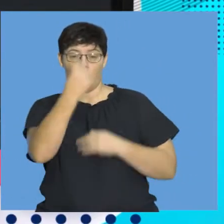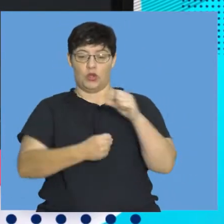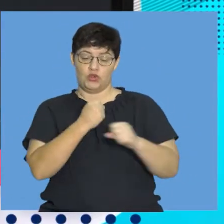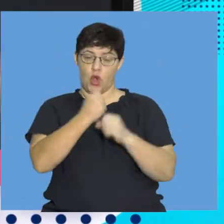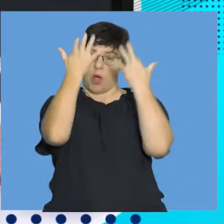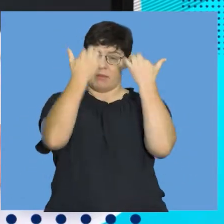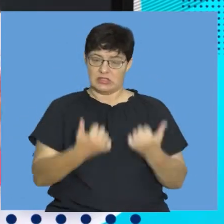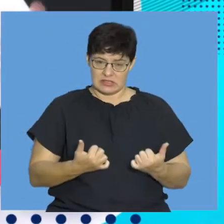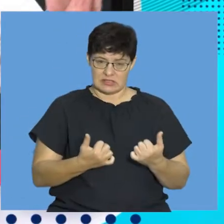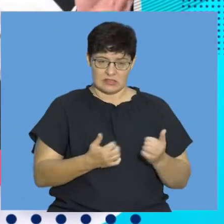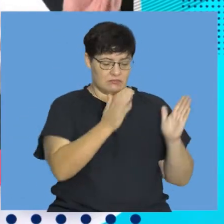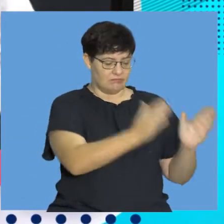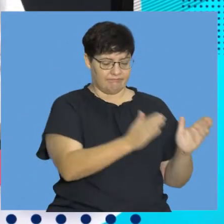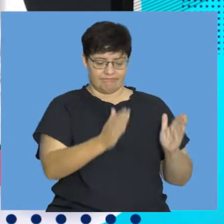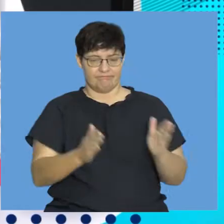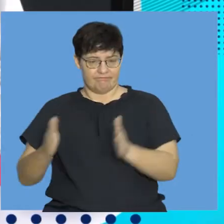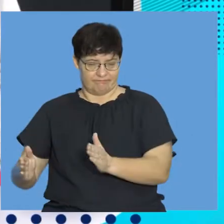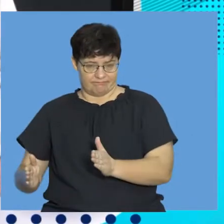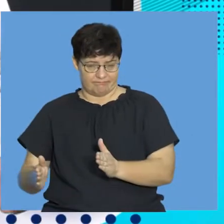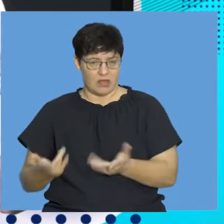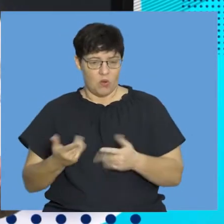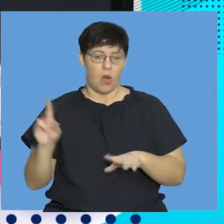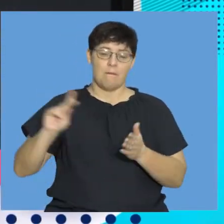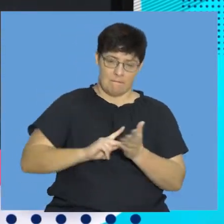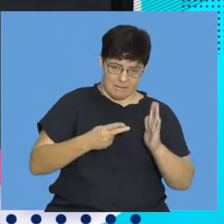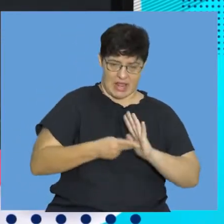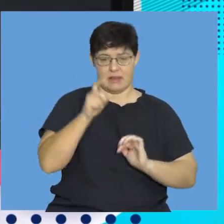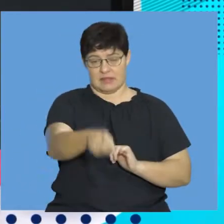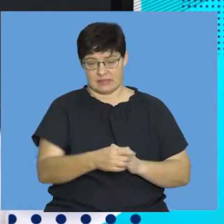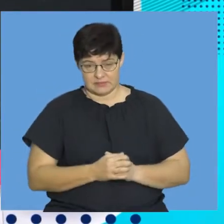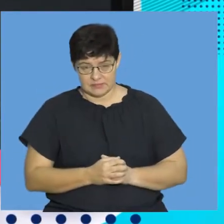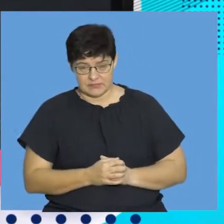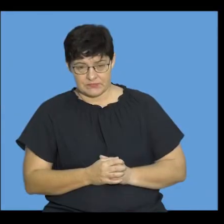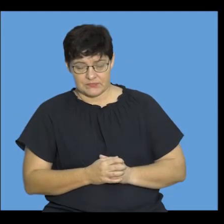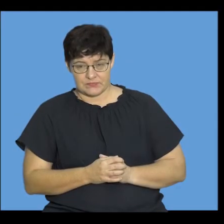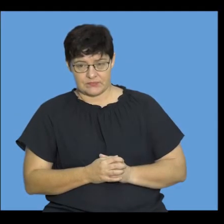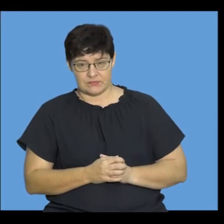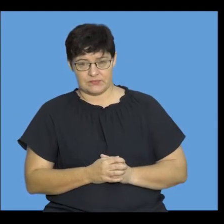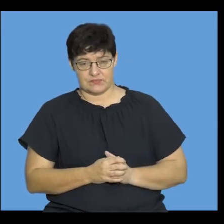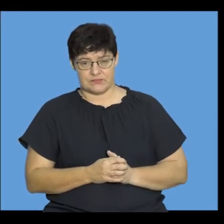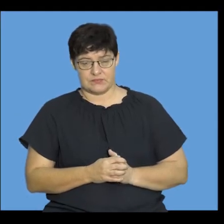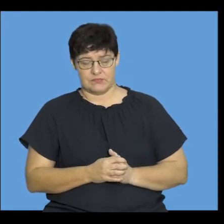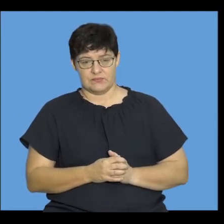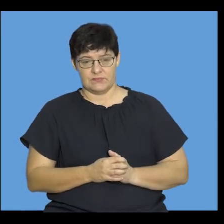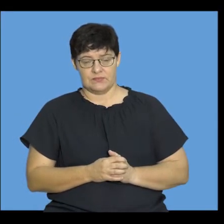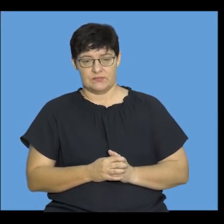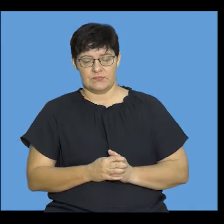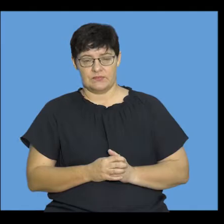are the different periods in which you are planning for. Okay? Then, your